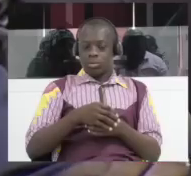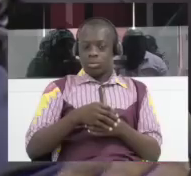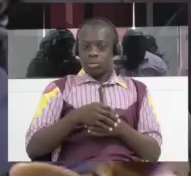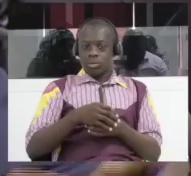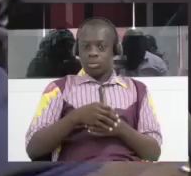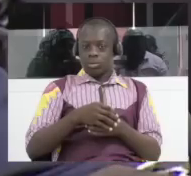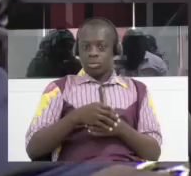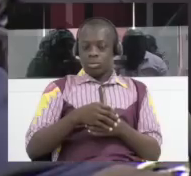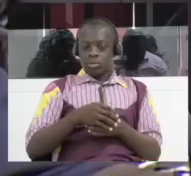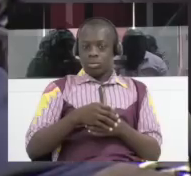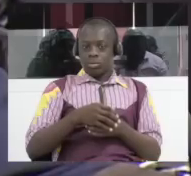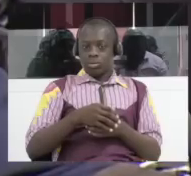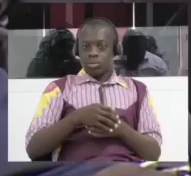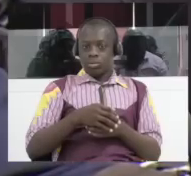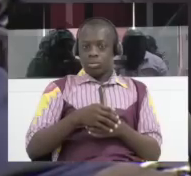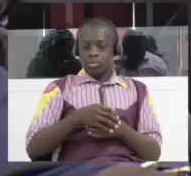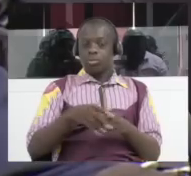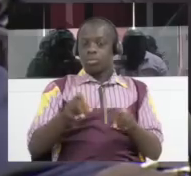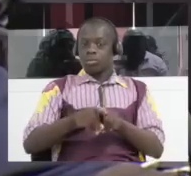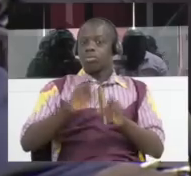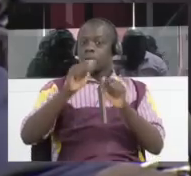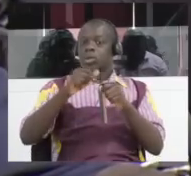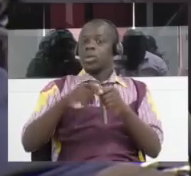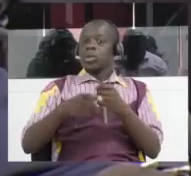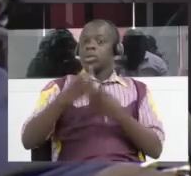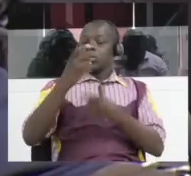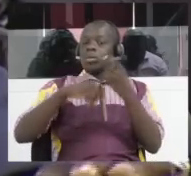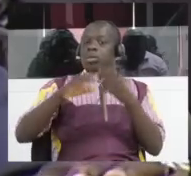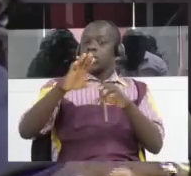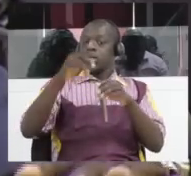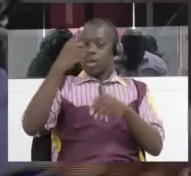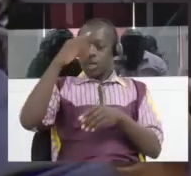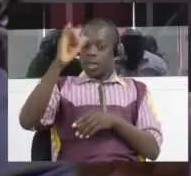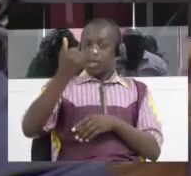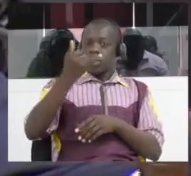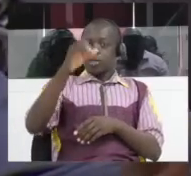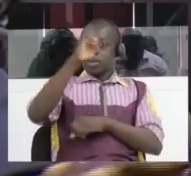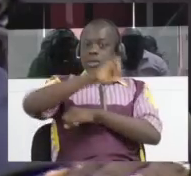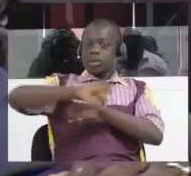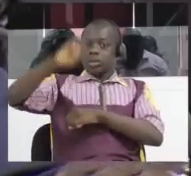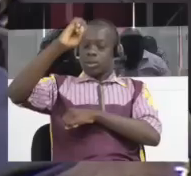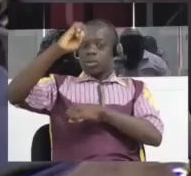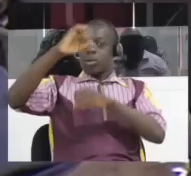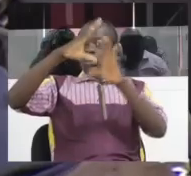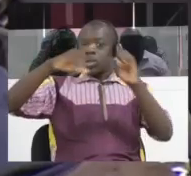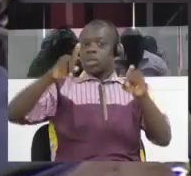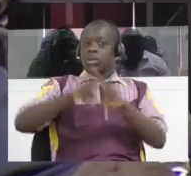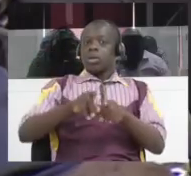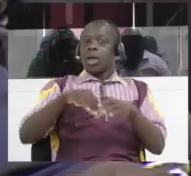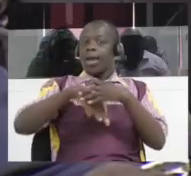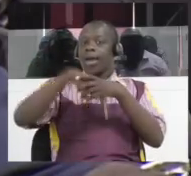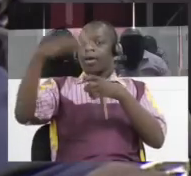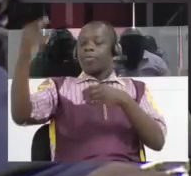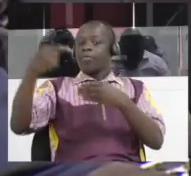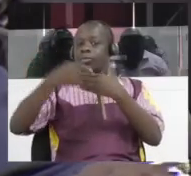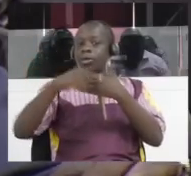Would you agree to the suggestion that as the most senior Gambian officers at the time, you were